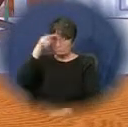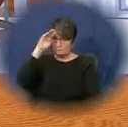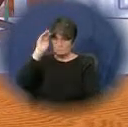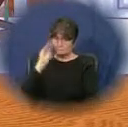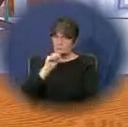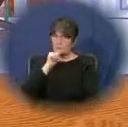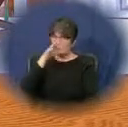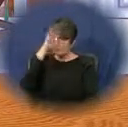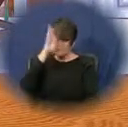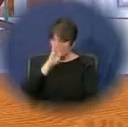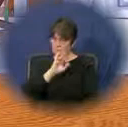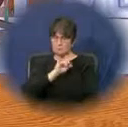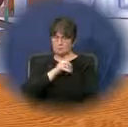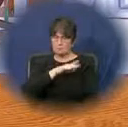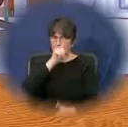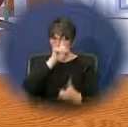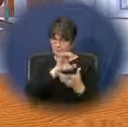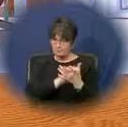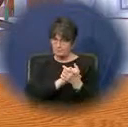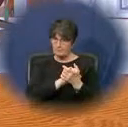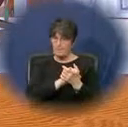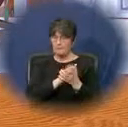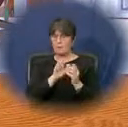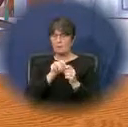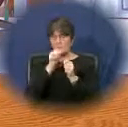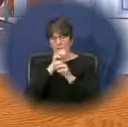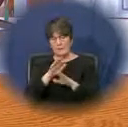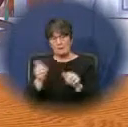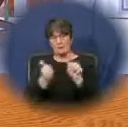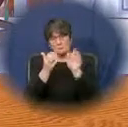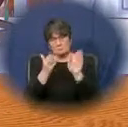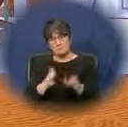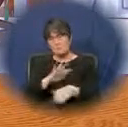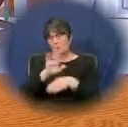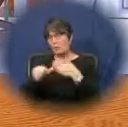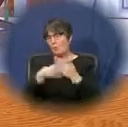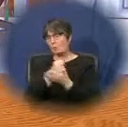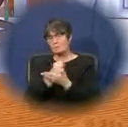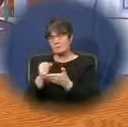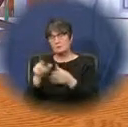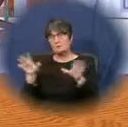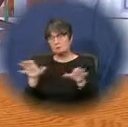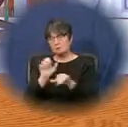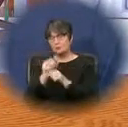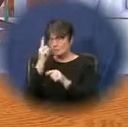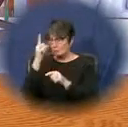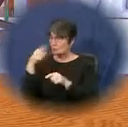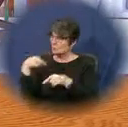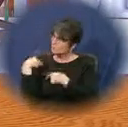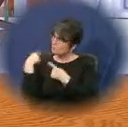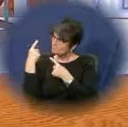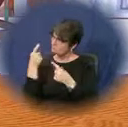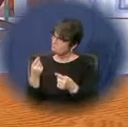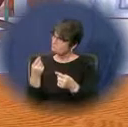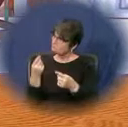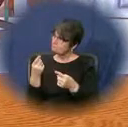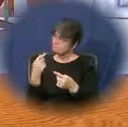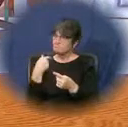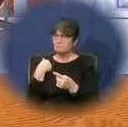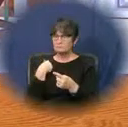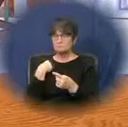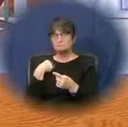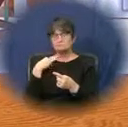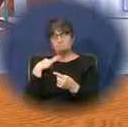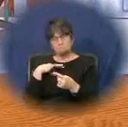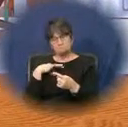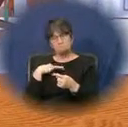of God, Blessed Joseph, her spouse, with the blessed apostles and all the saints who have pleased you throughout the ages, we may merit